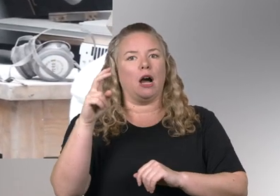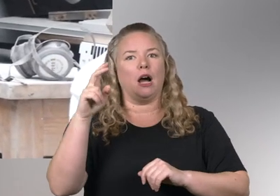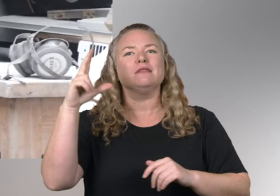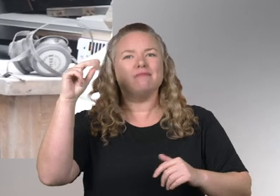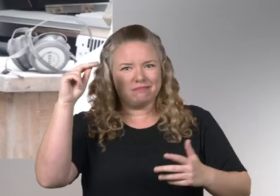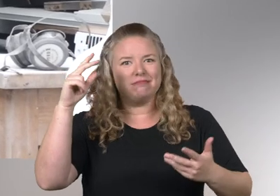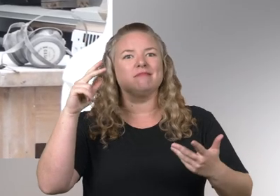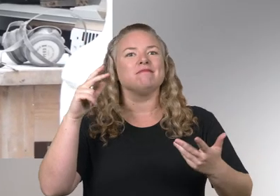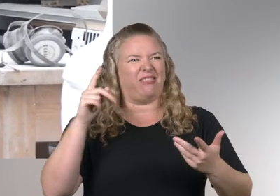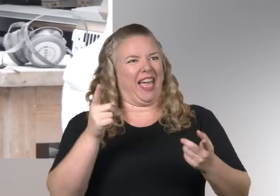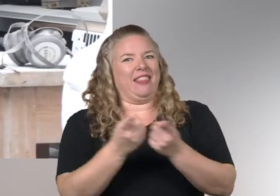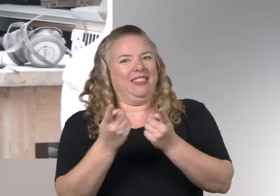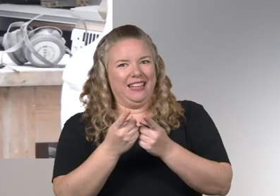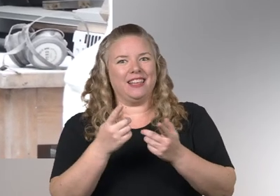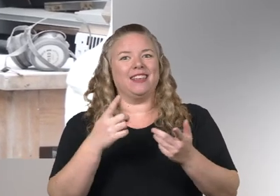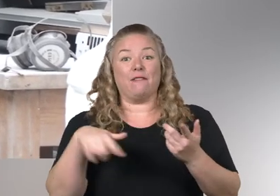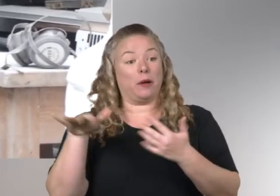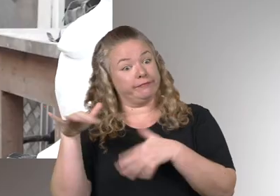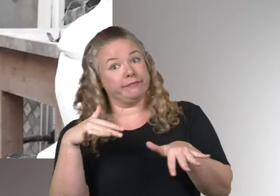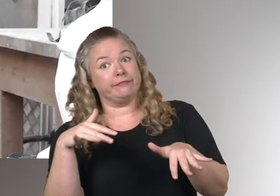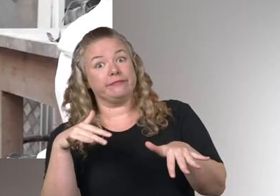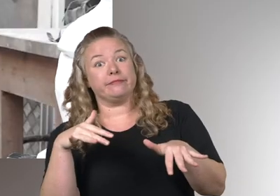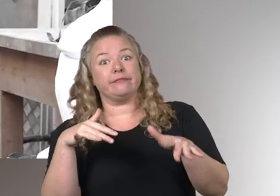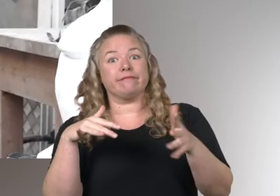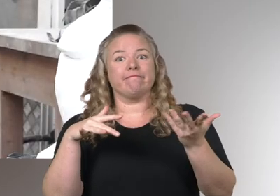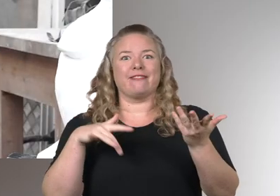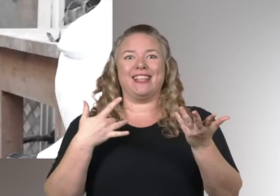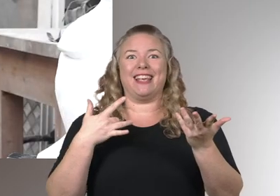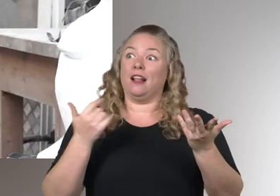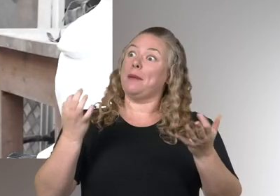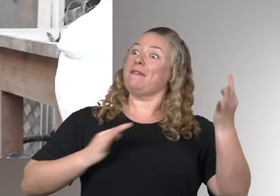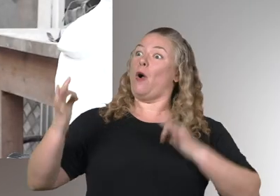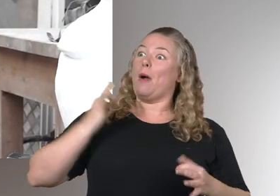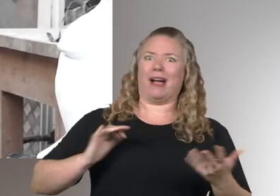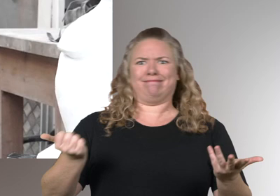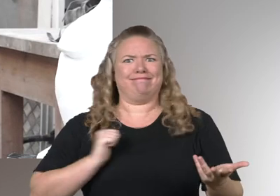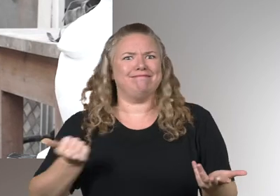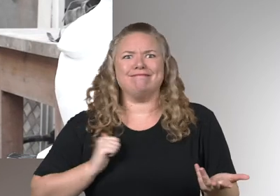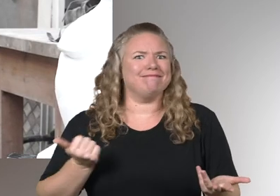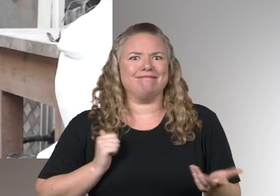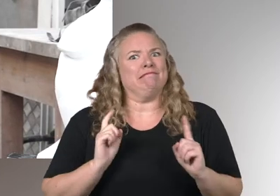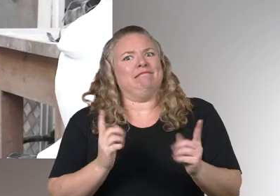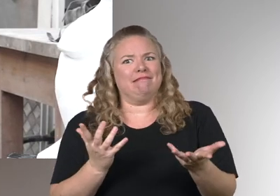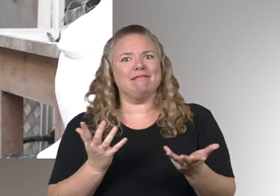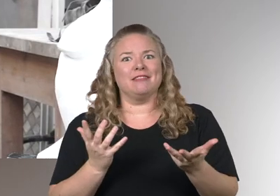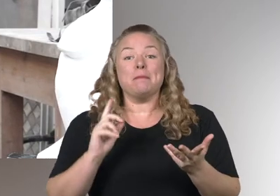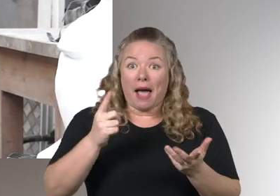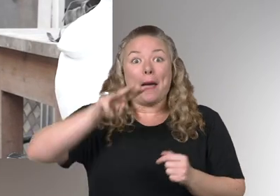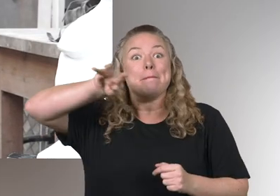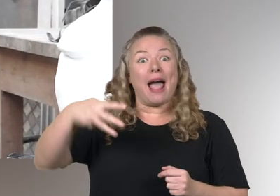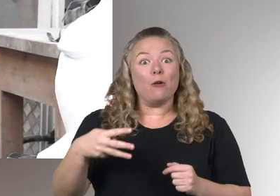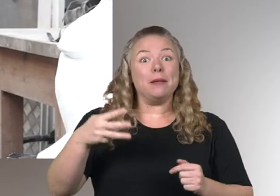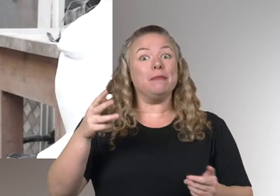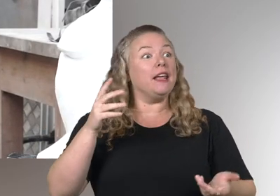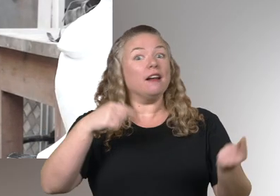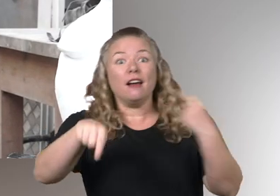getting on a bus sort of thing. Everybody stares at you. So we are unintended performers in that sense. And yet the